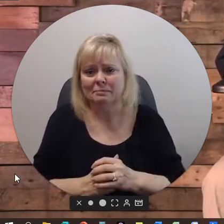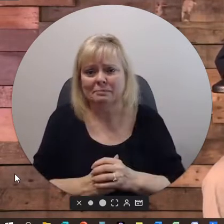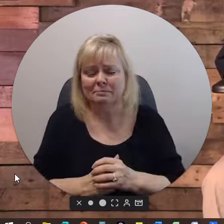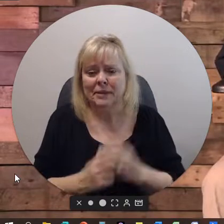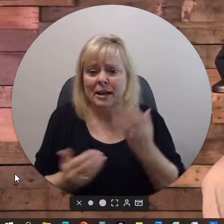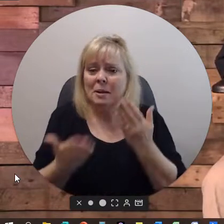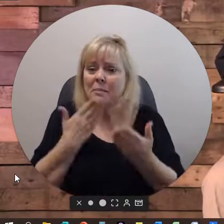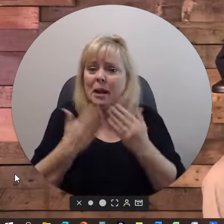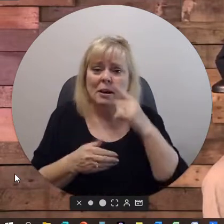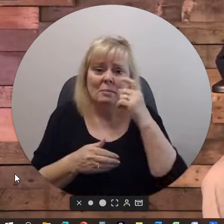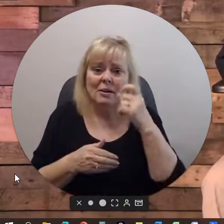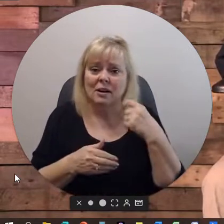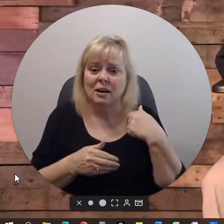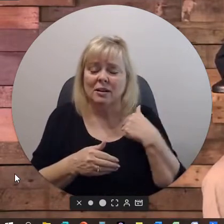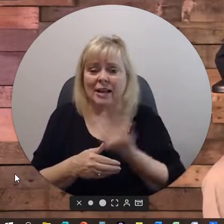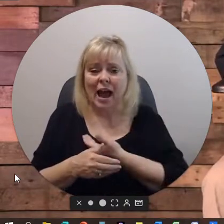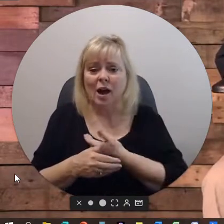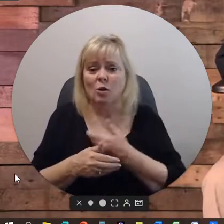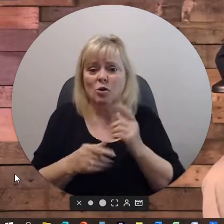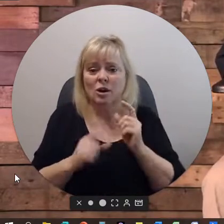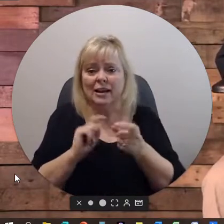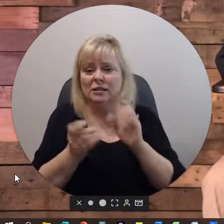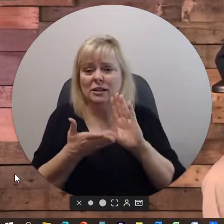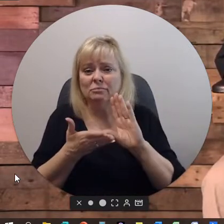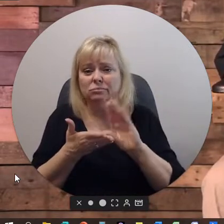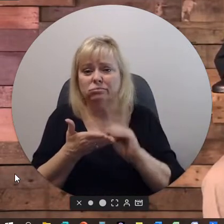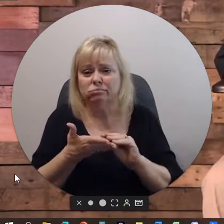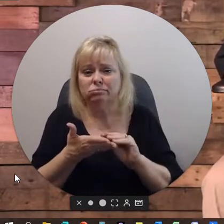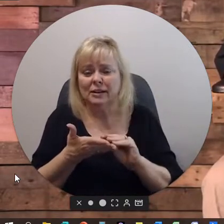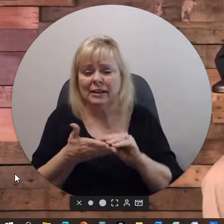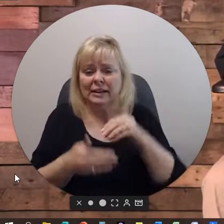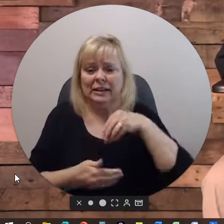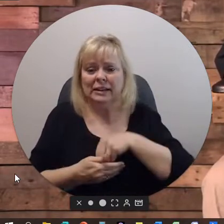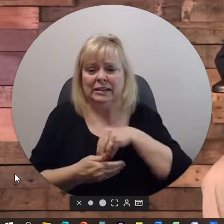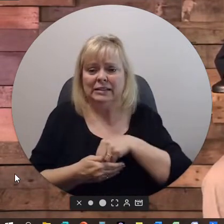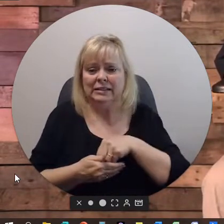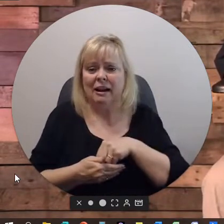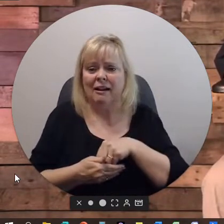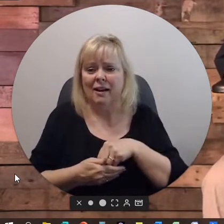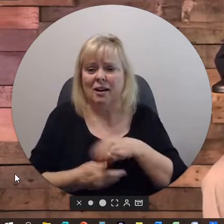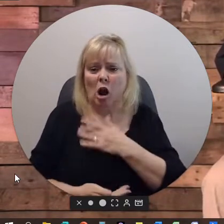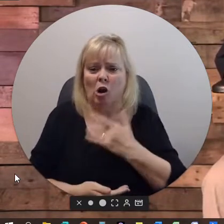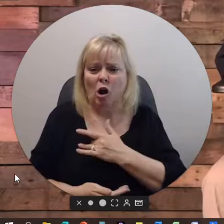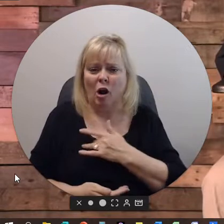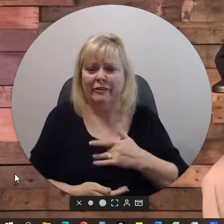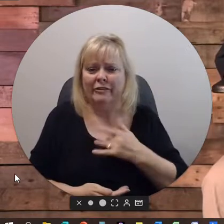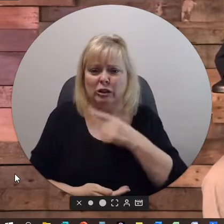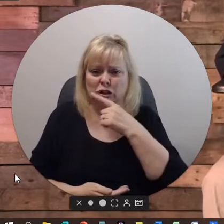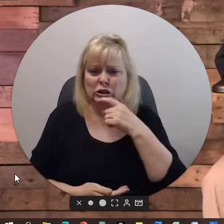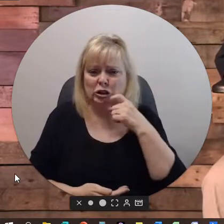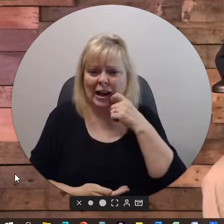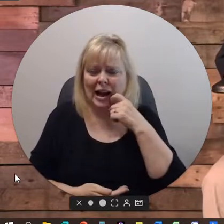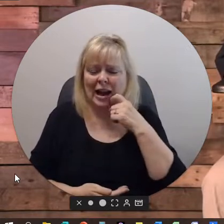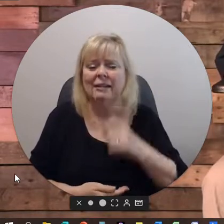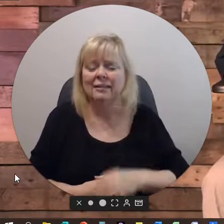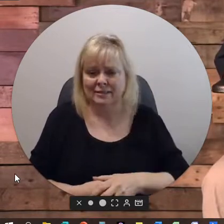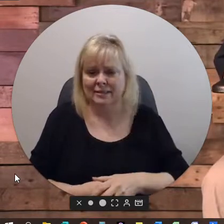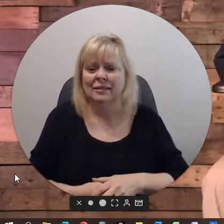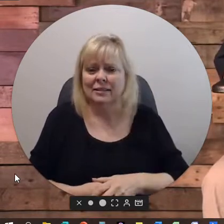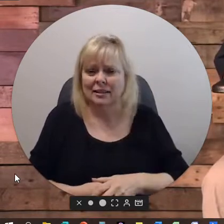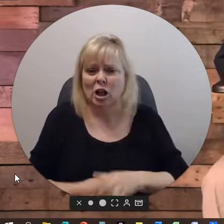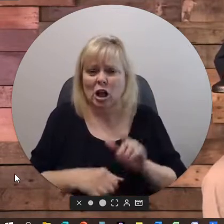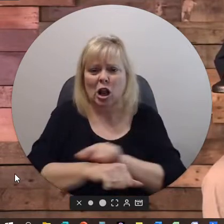depleted. Maybe we'd let our inner wells go dry and go too long without the